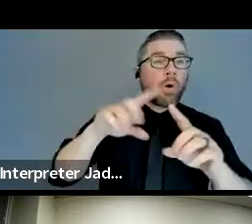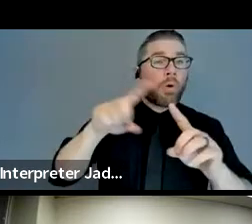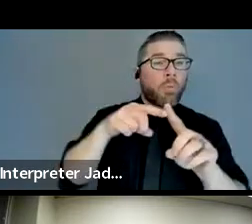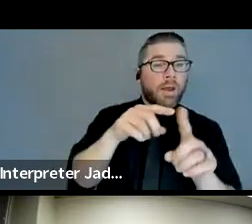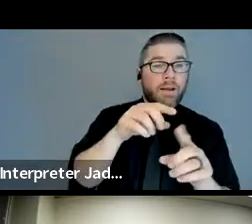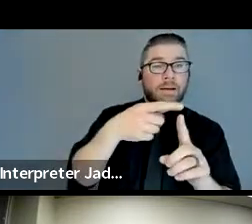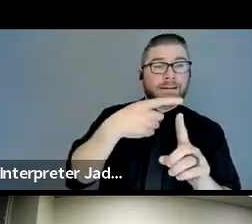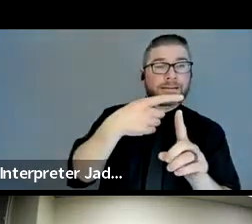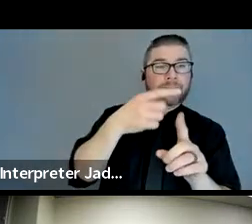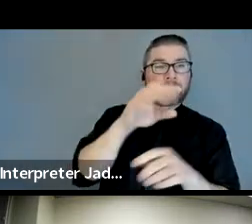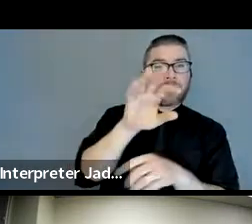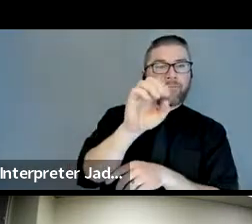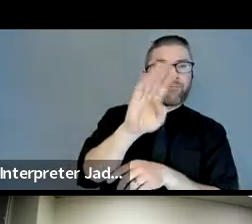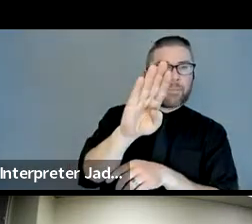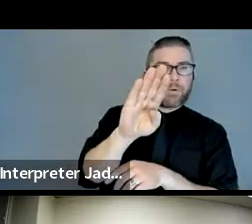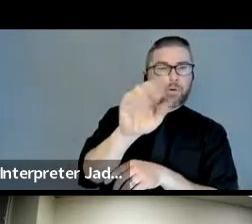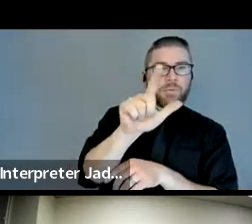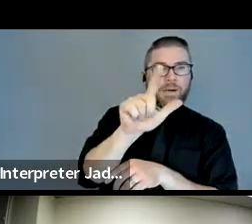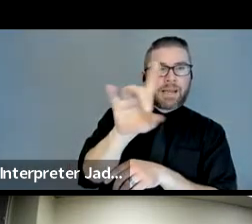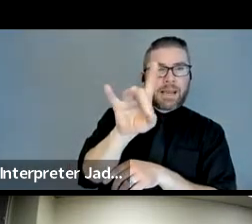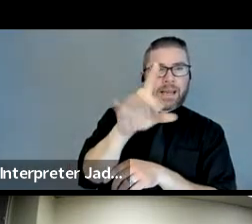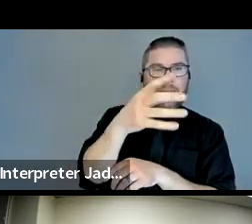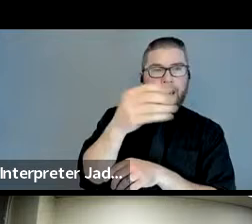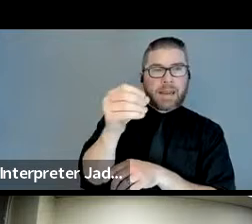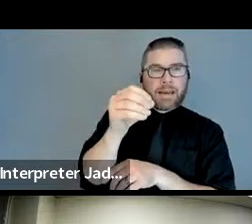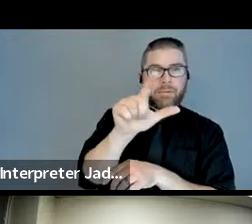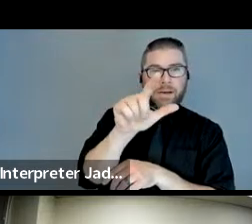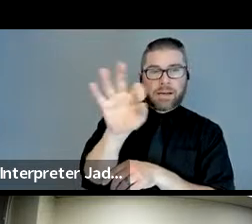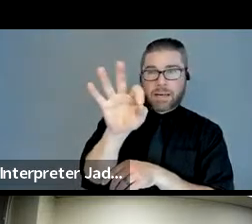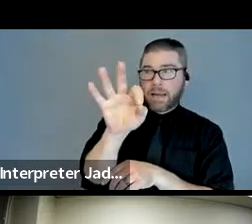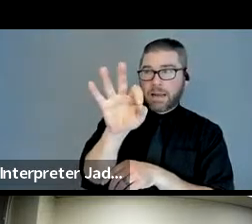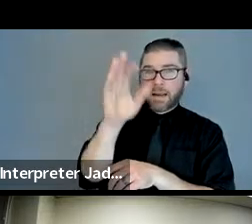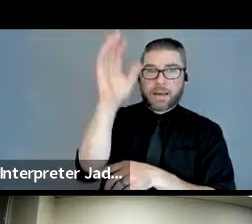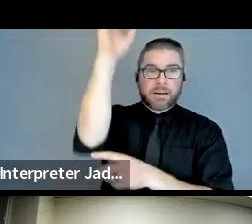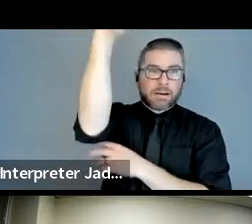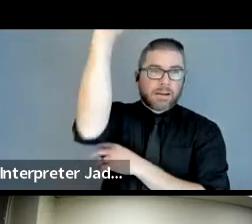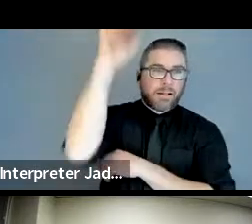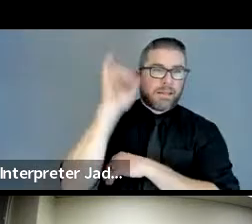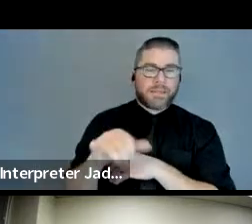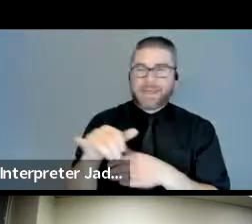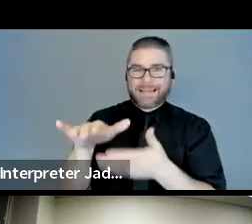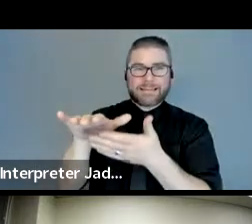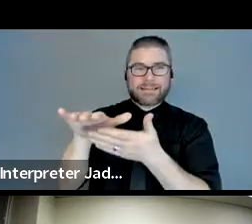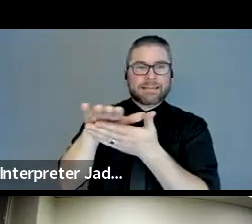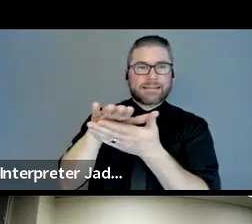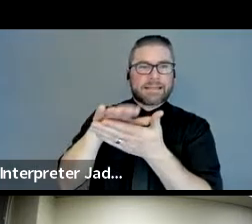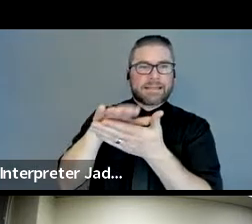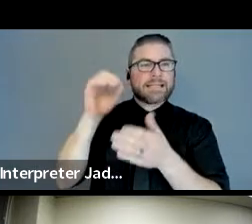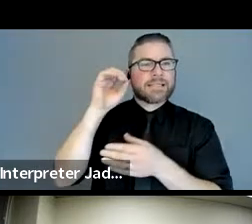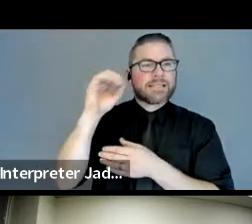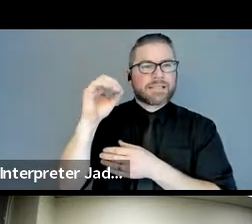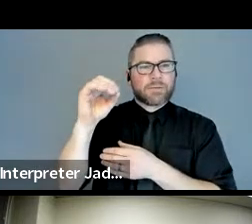29th. So we're going to have at least, I want to say 10 to 15